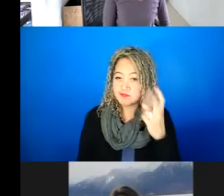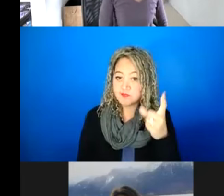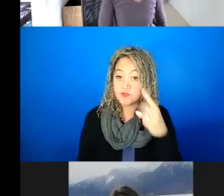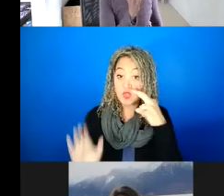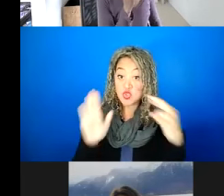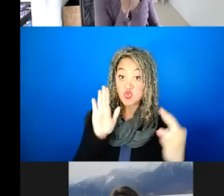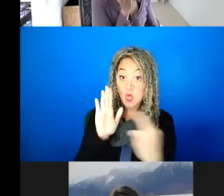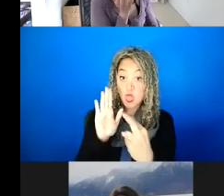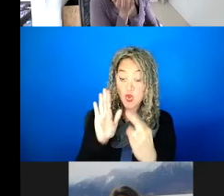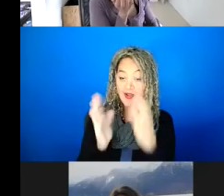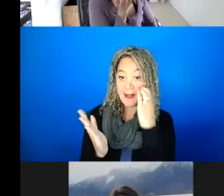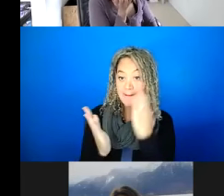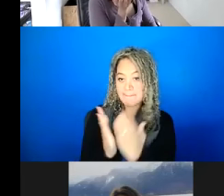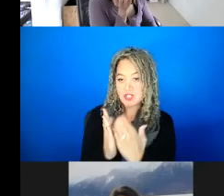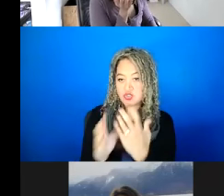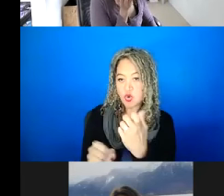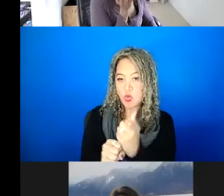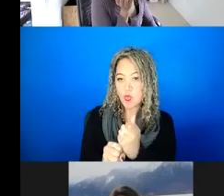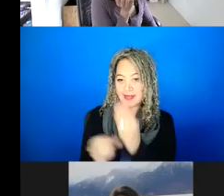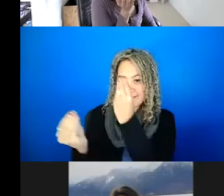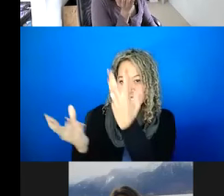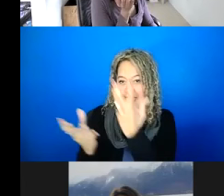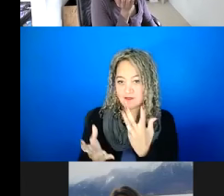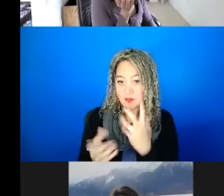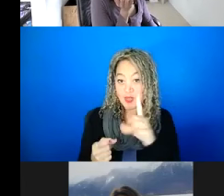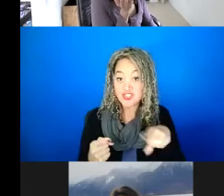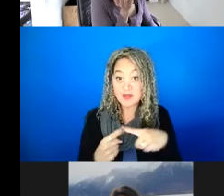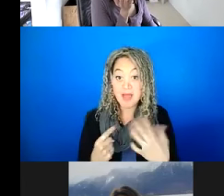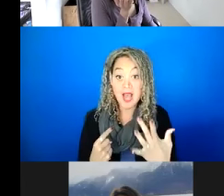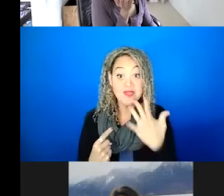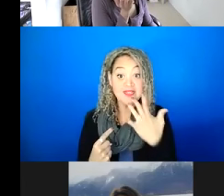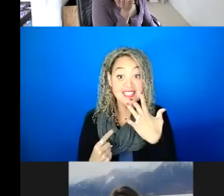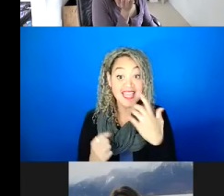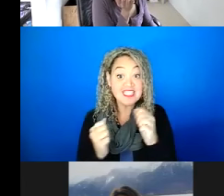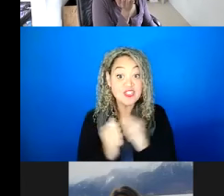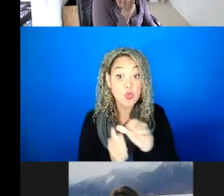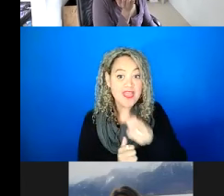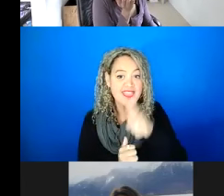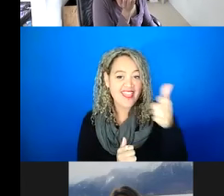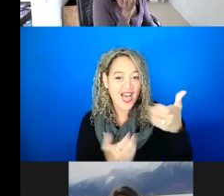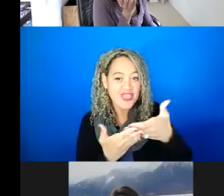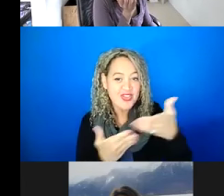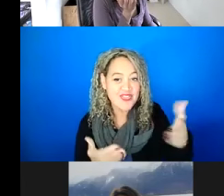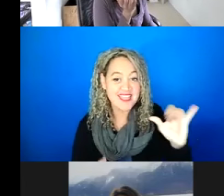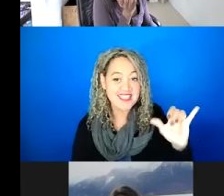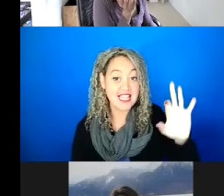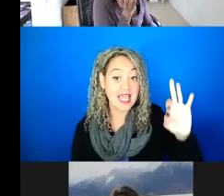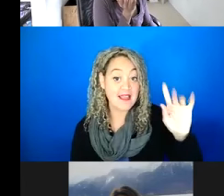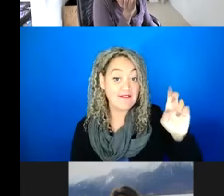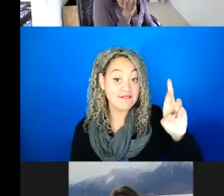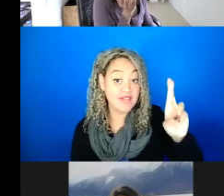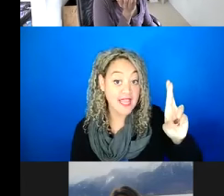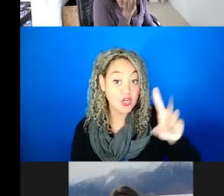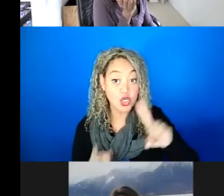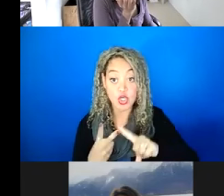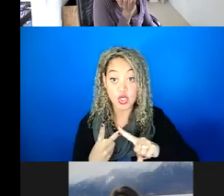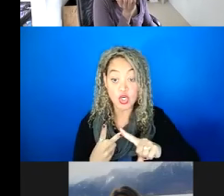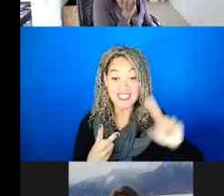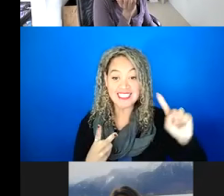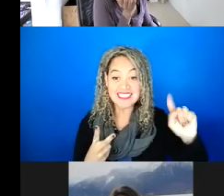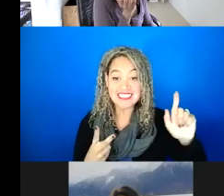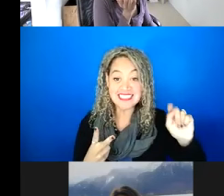these pictures, we're getting information about taste, but lots of other properties like flavor,